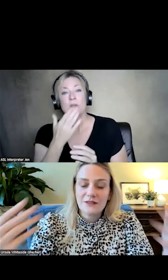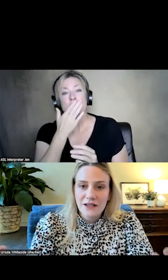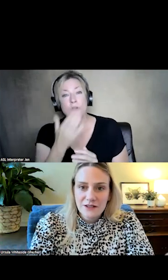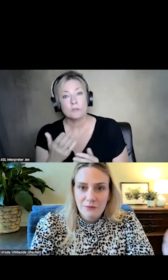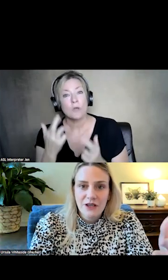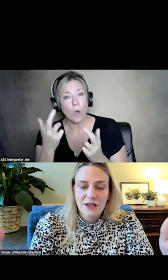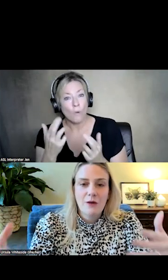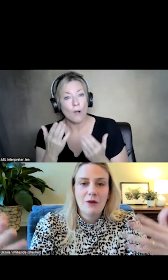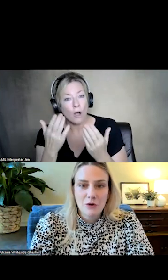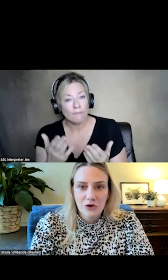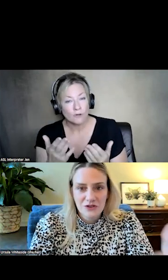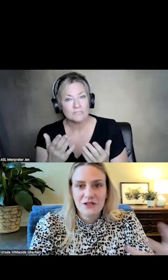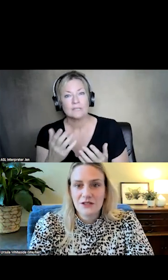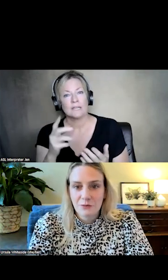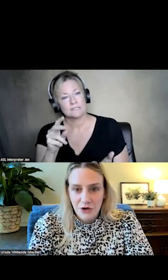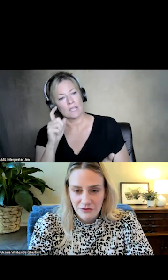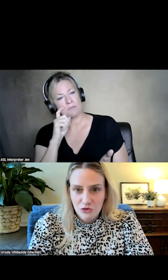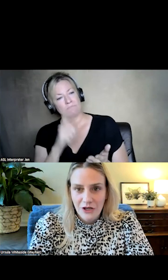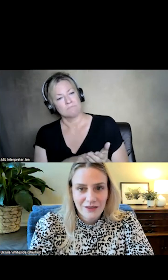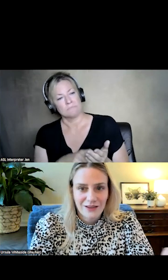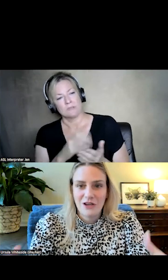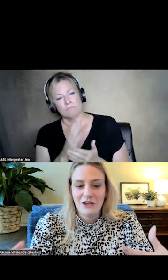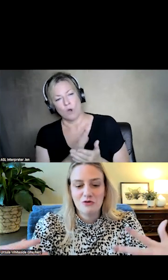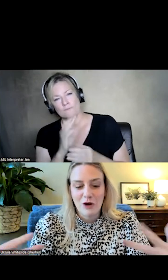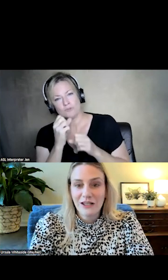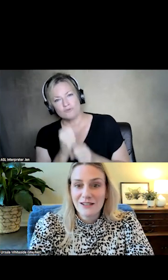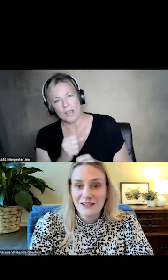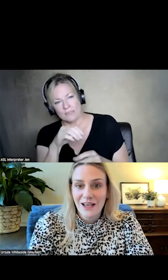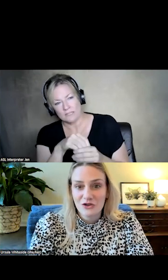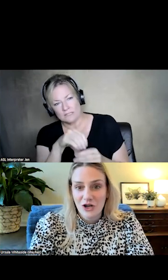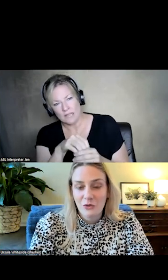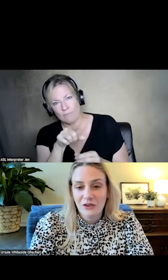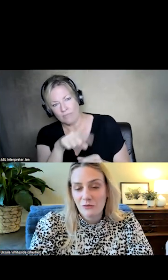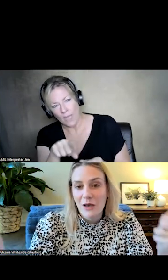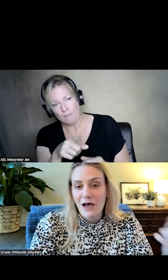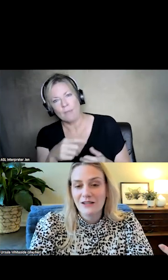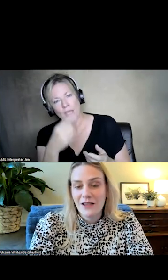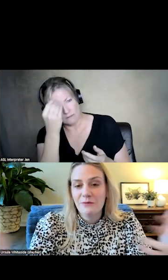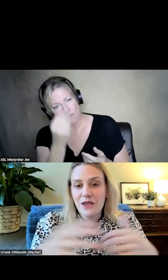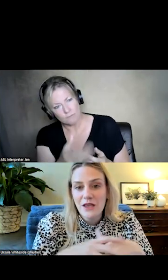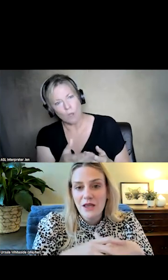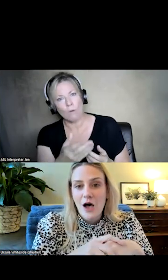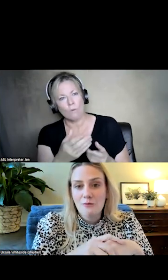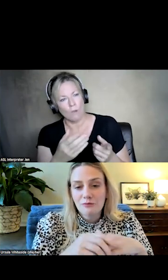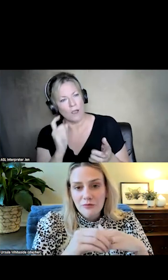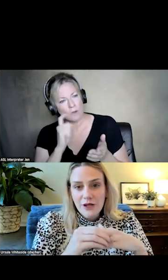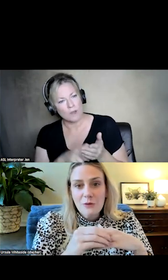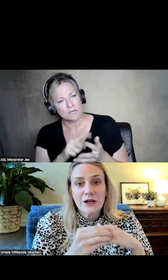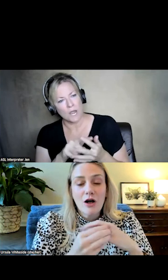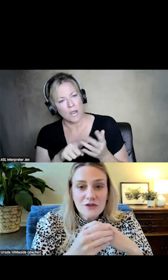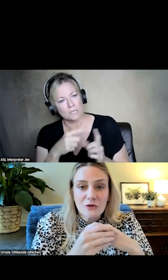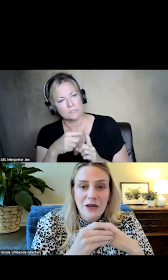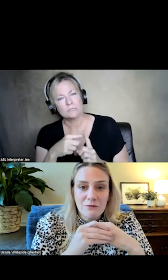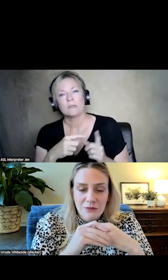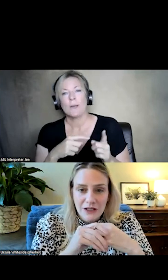like seeing something about a person, seeing some part of strength and recognizing that and sharing that back to them. But